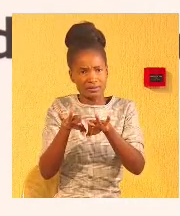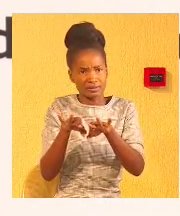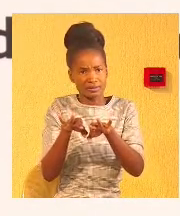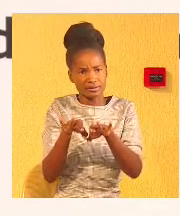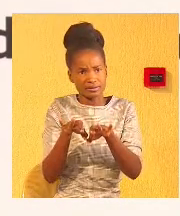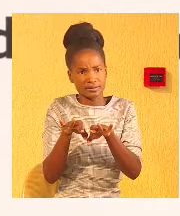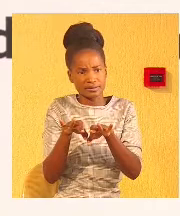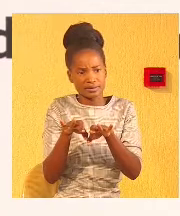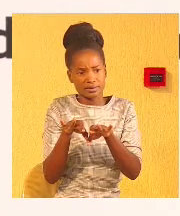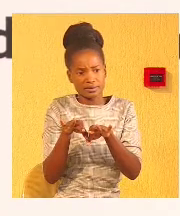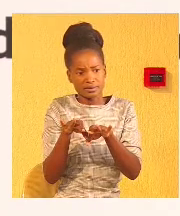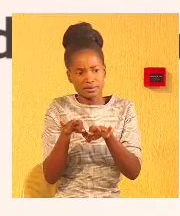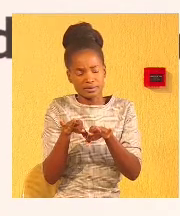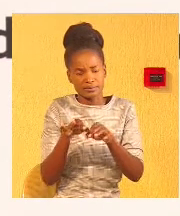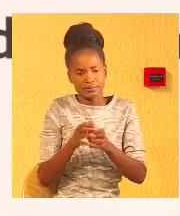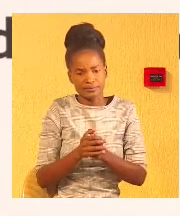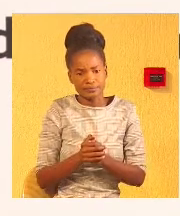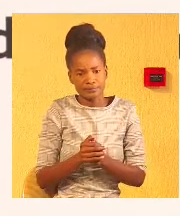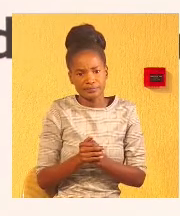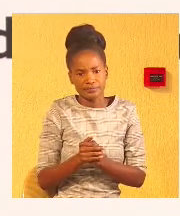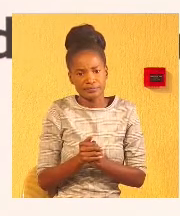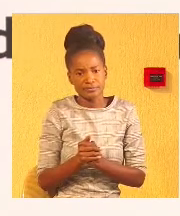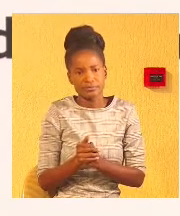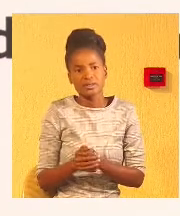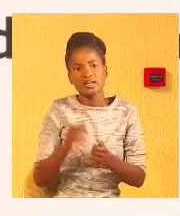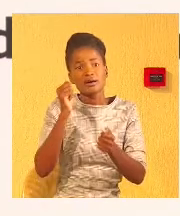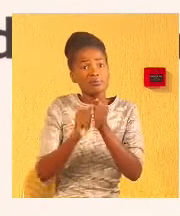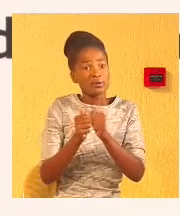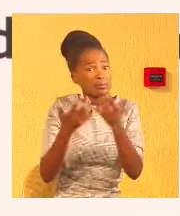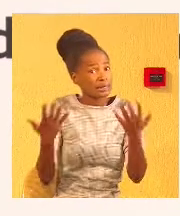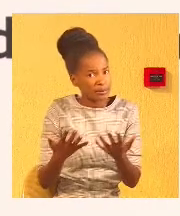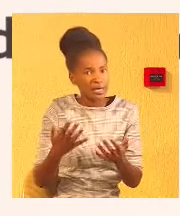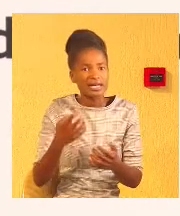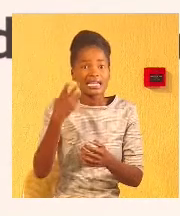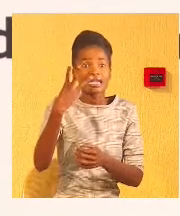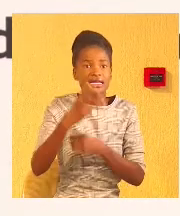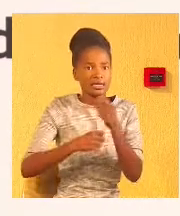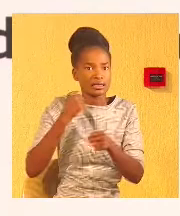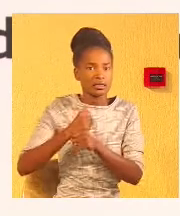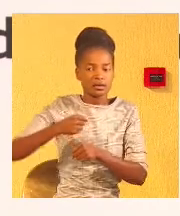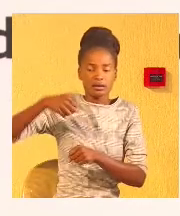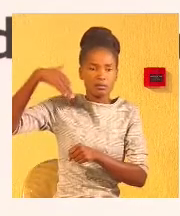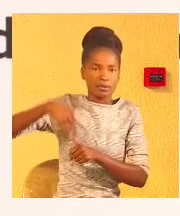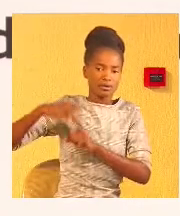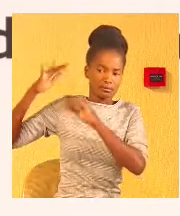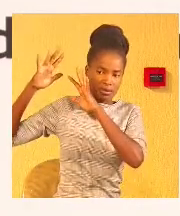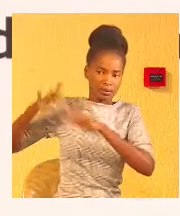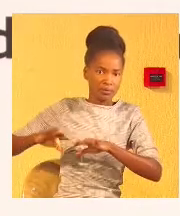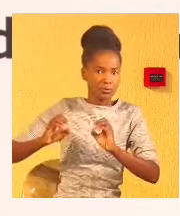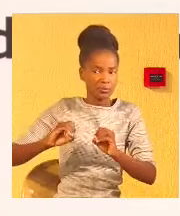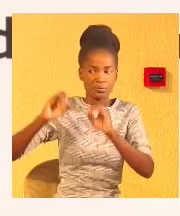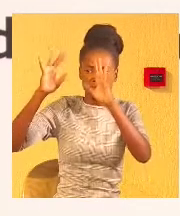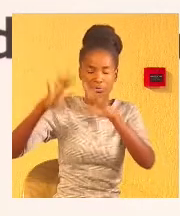reeling from the 3-year consecutive droughts that have quite